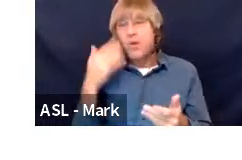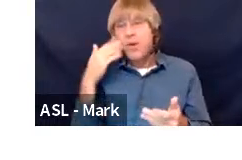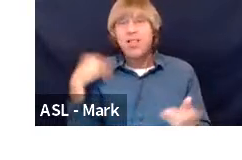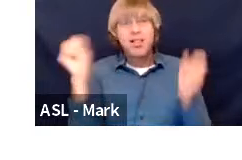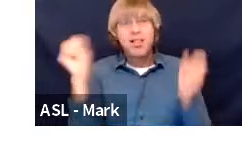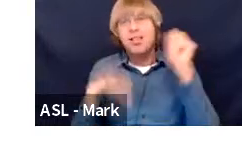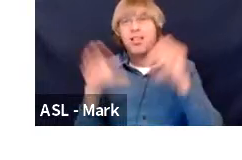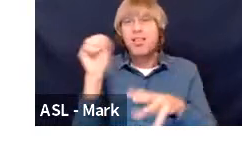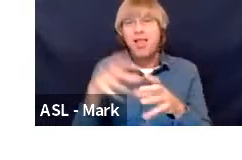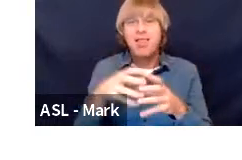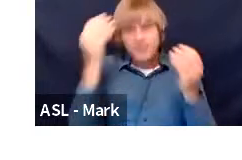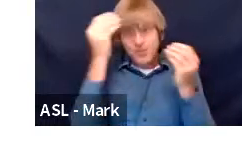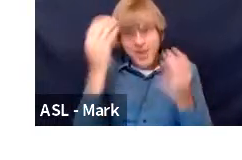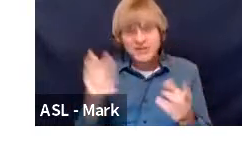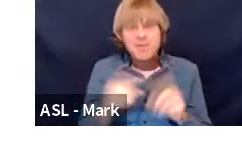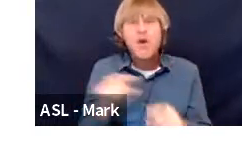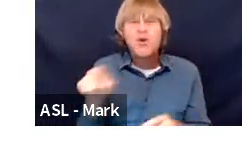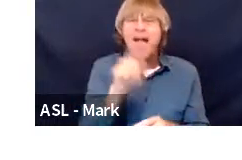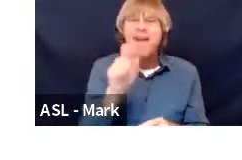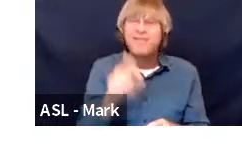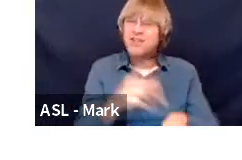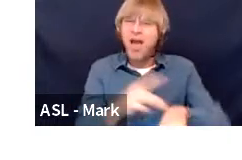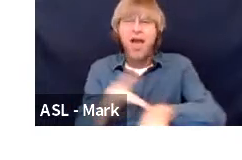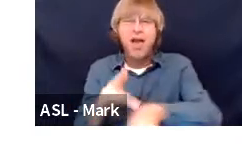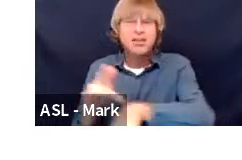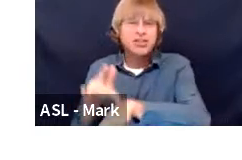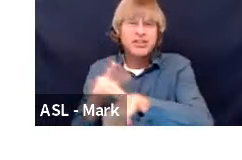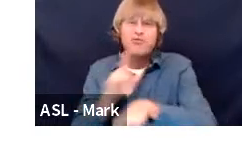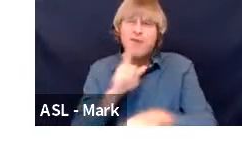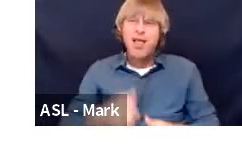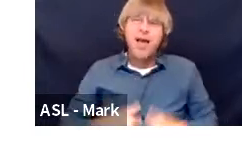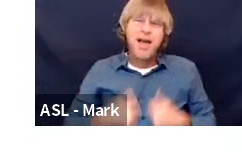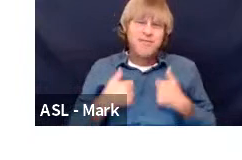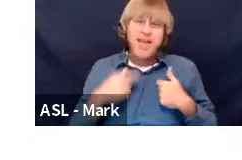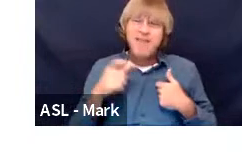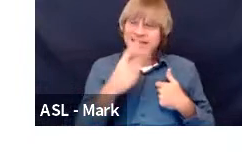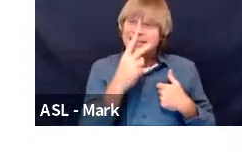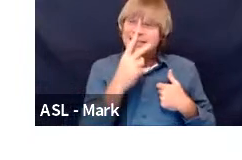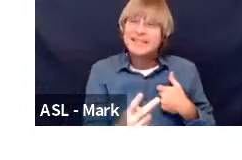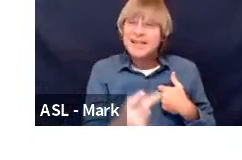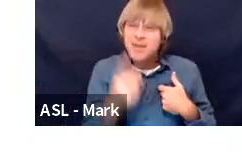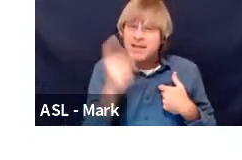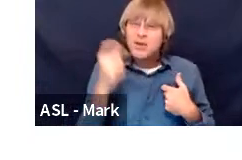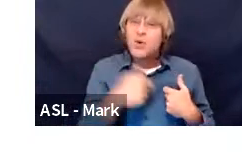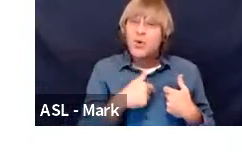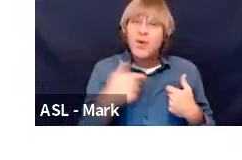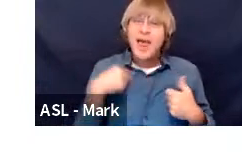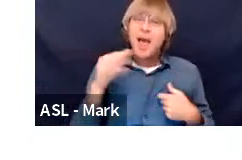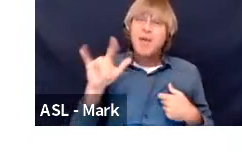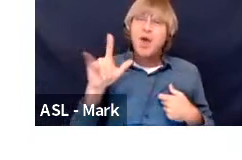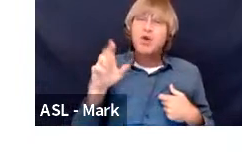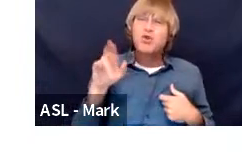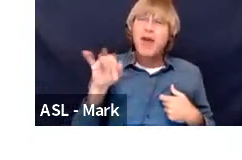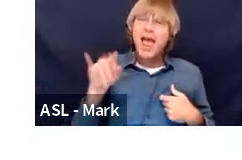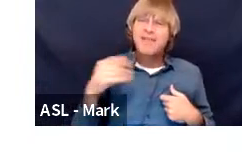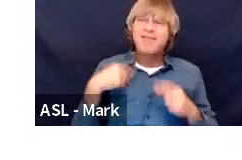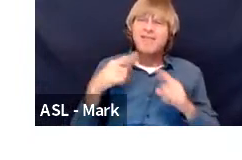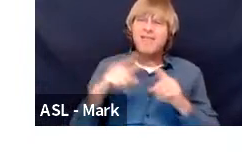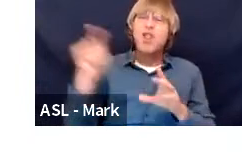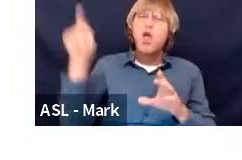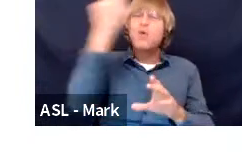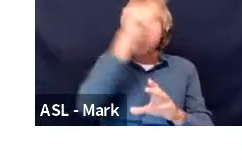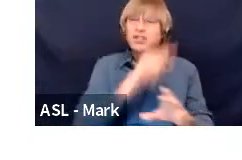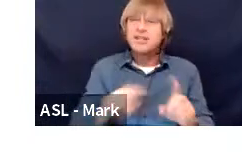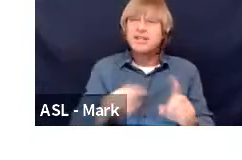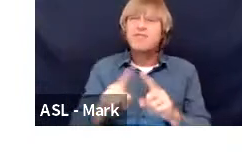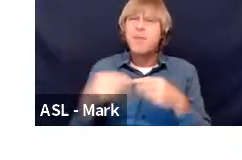lot at you, but you guys, you got to see and touch these things in real life. So again, we have Millcraft locations in all of the